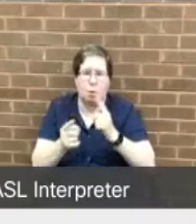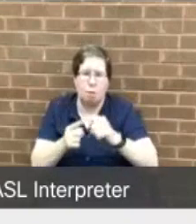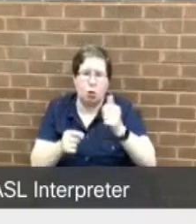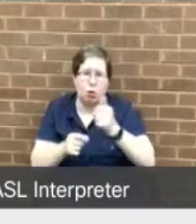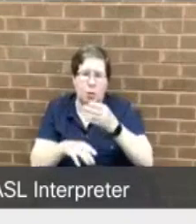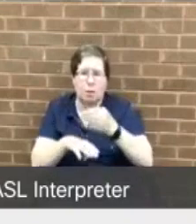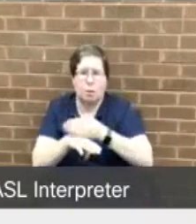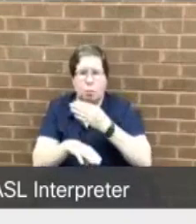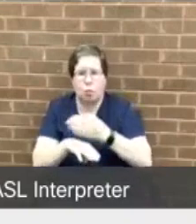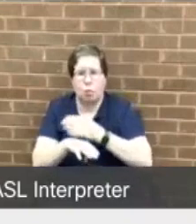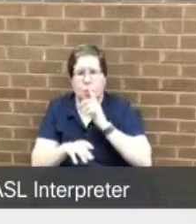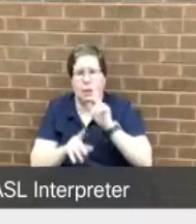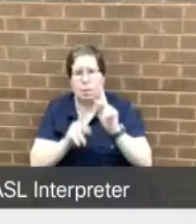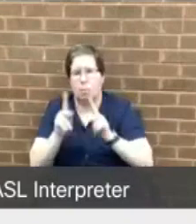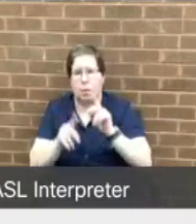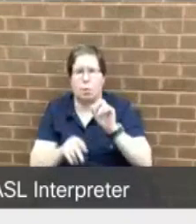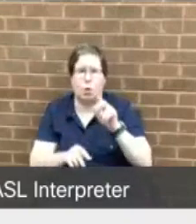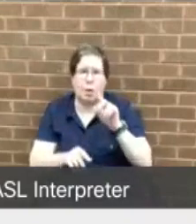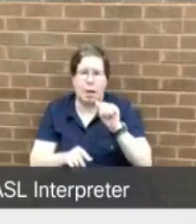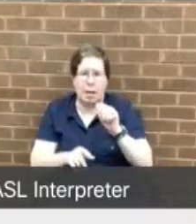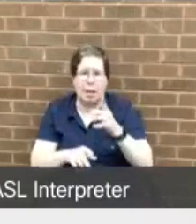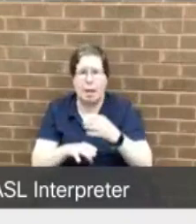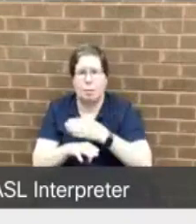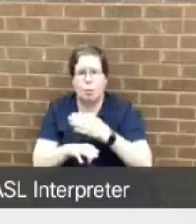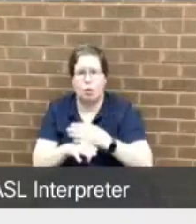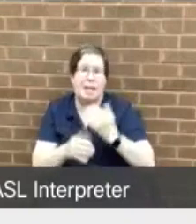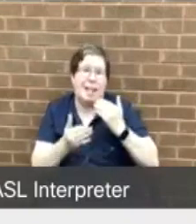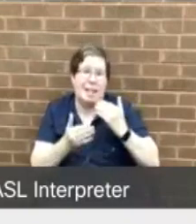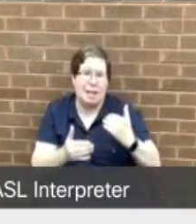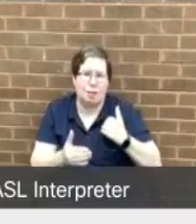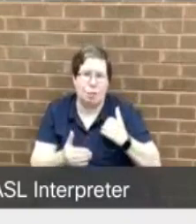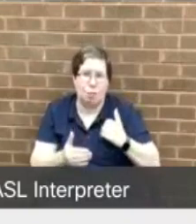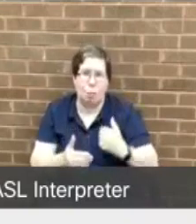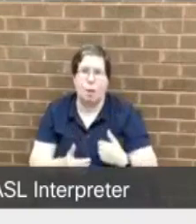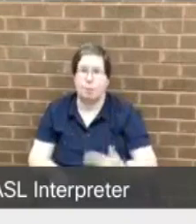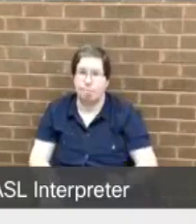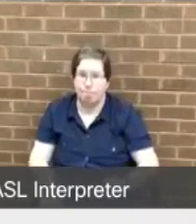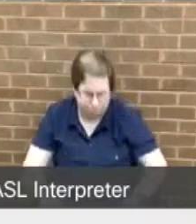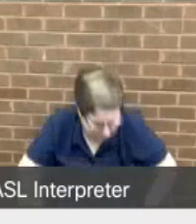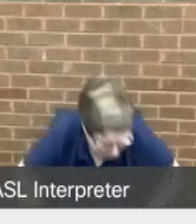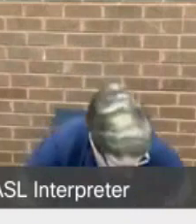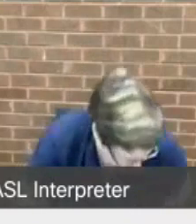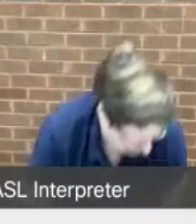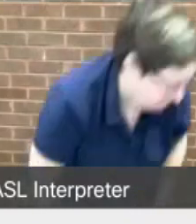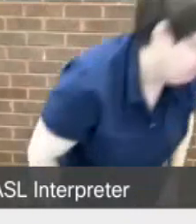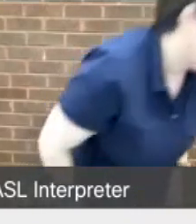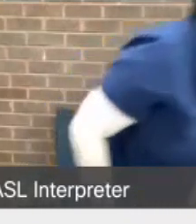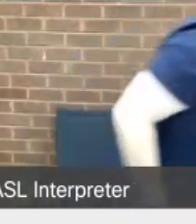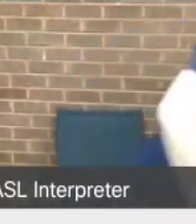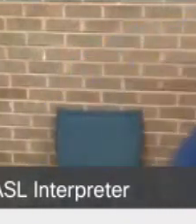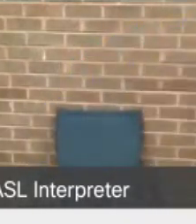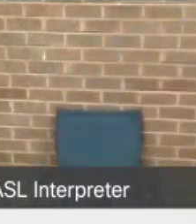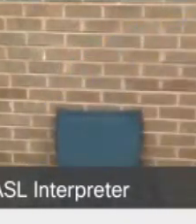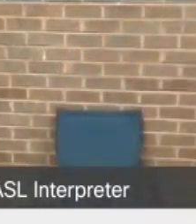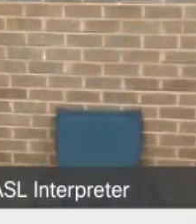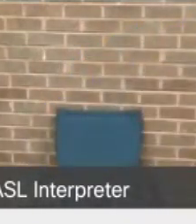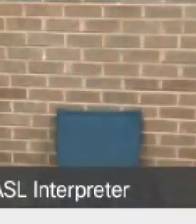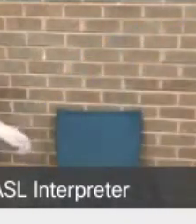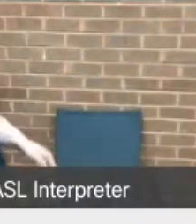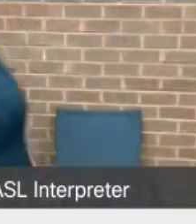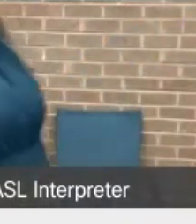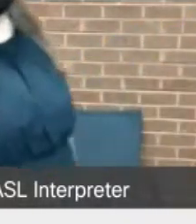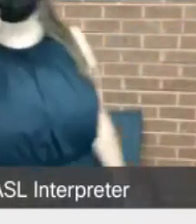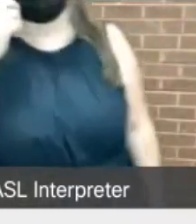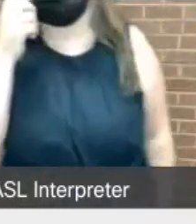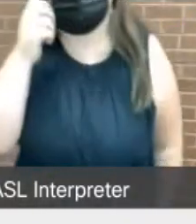improvements as well as pedestrian ADA improvements in the area. Thanks, Bruce, for that reminder. Sure, and Councilmember Walsh will be sharing that with you shortly. It's in